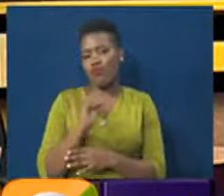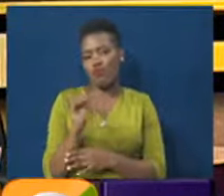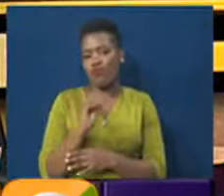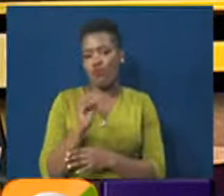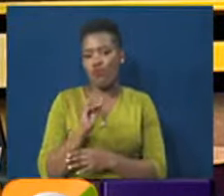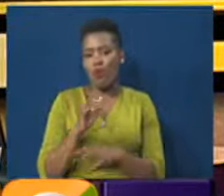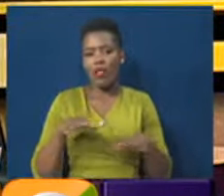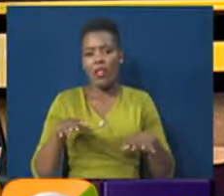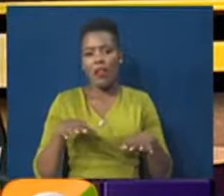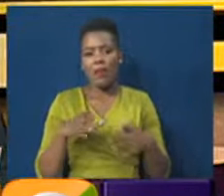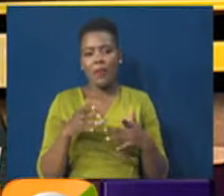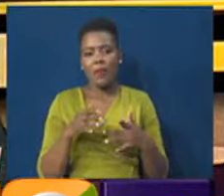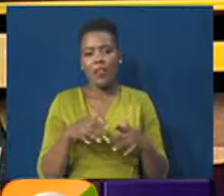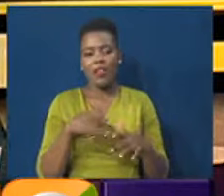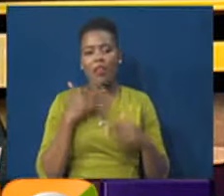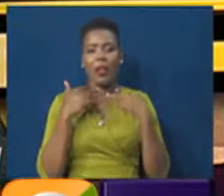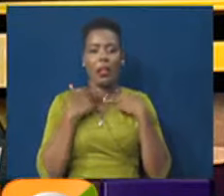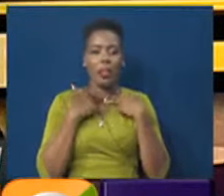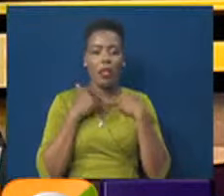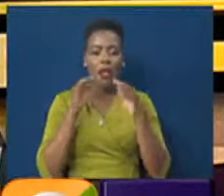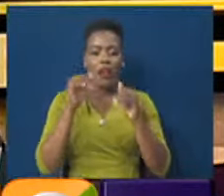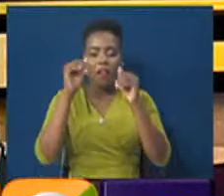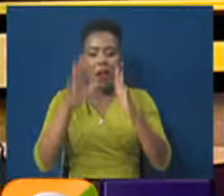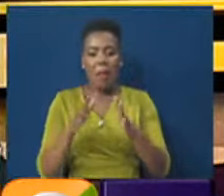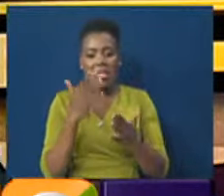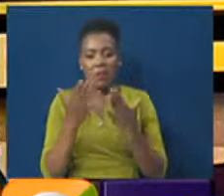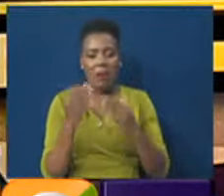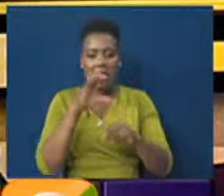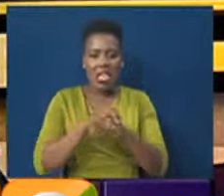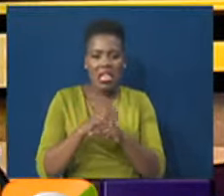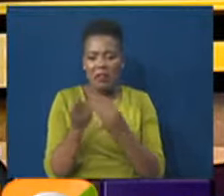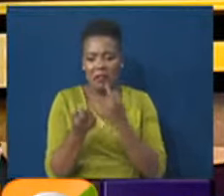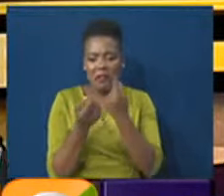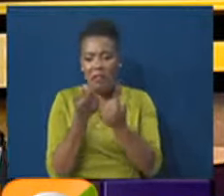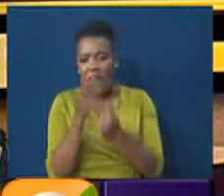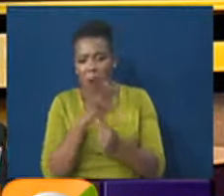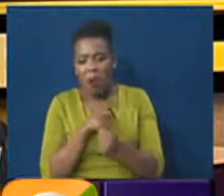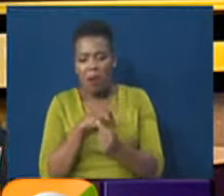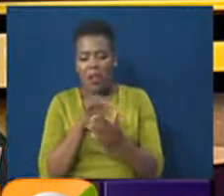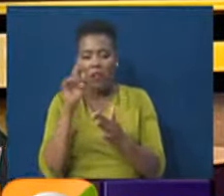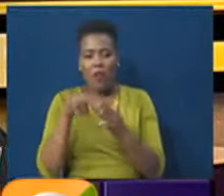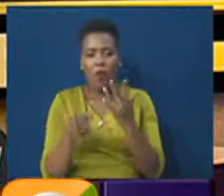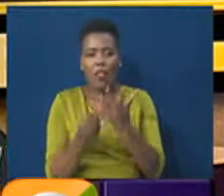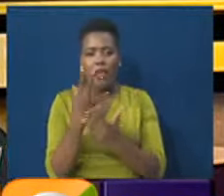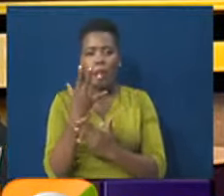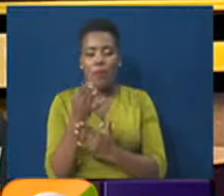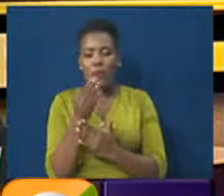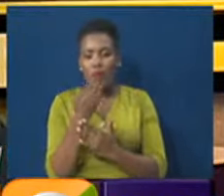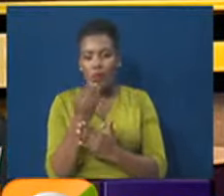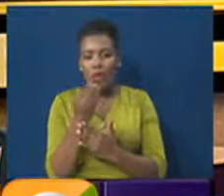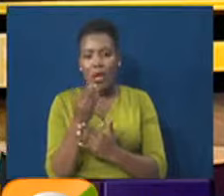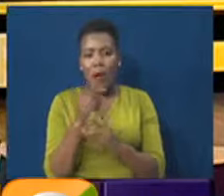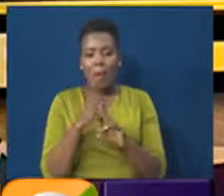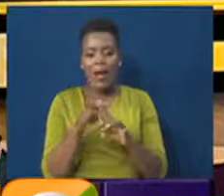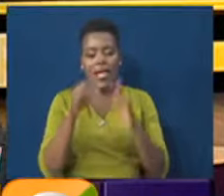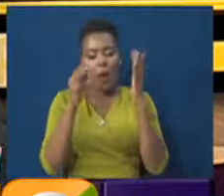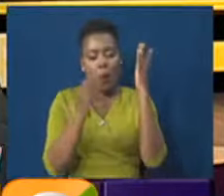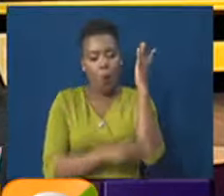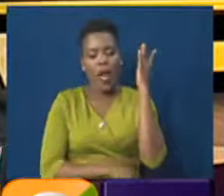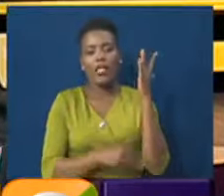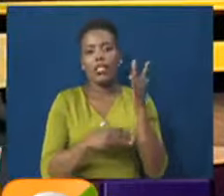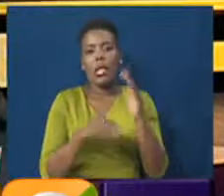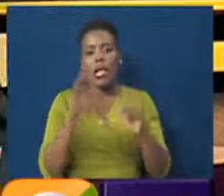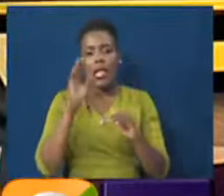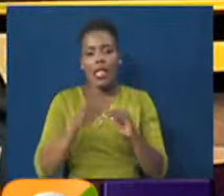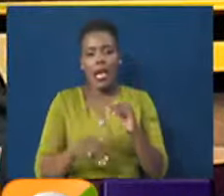is up 32%. So even though the farmers may be getting slightly more for what they produce, they are actually worse off because